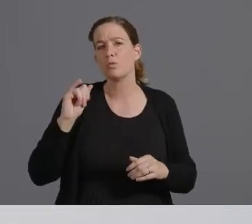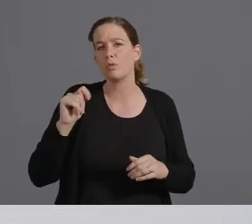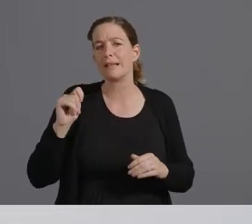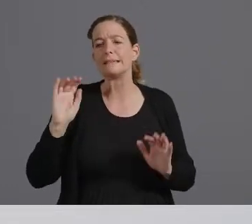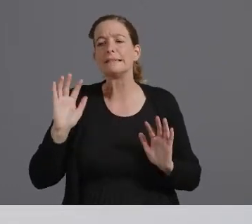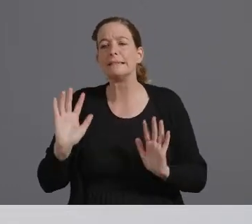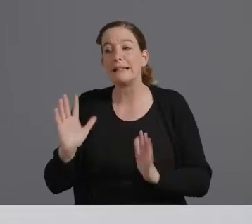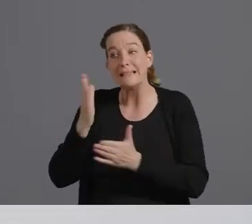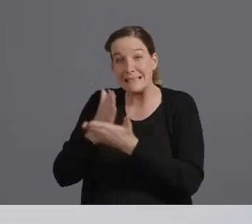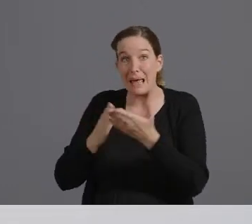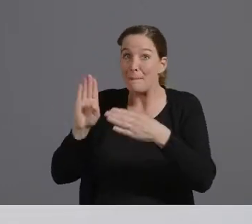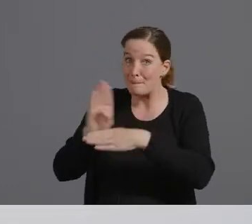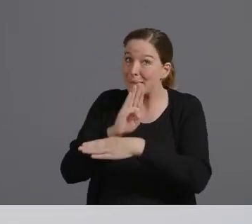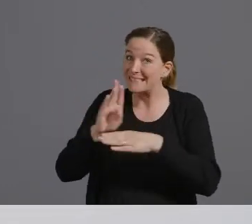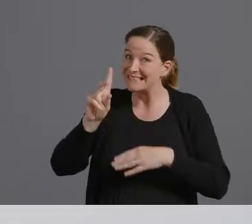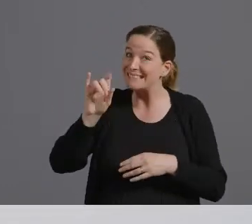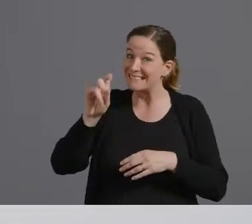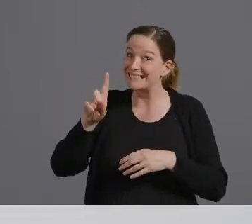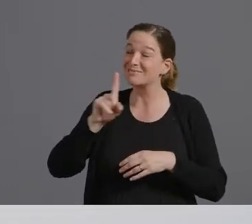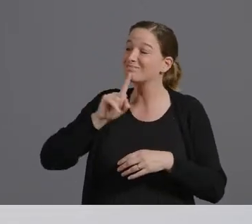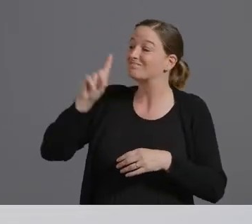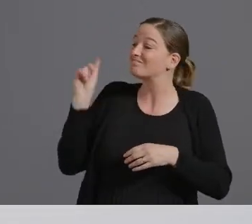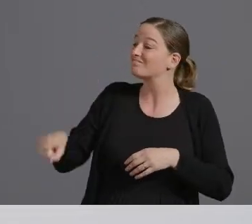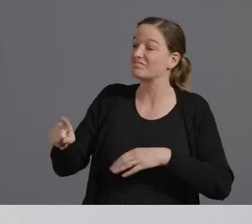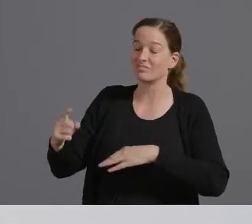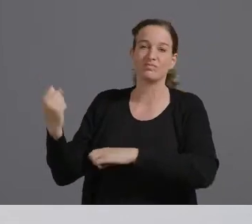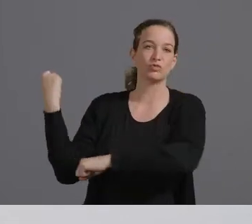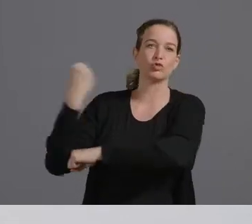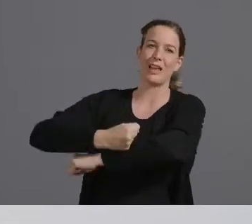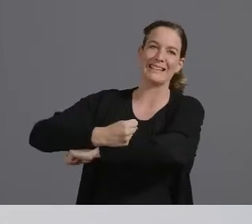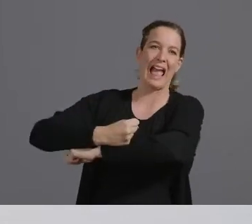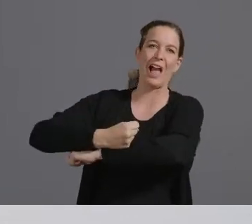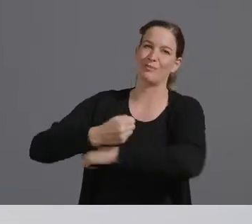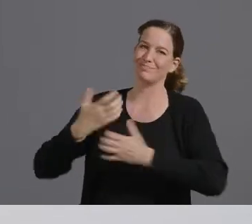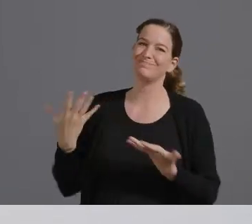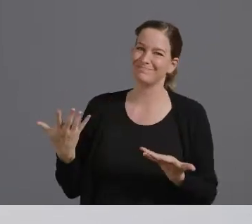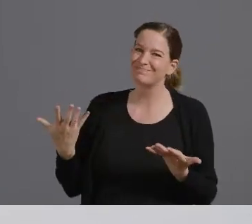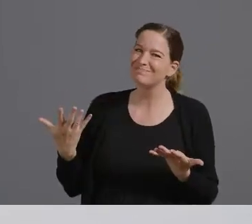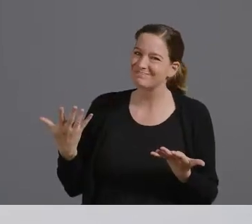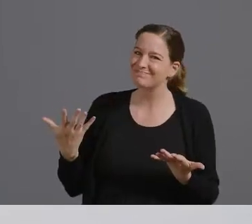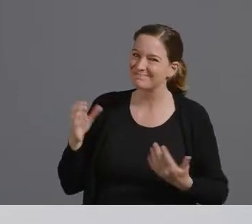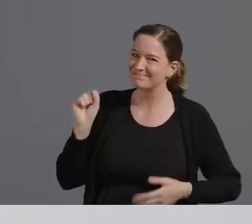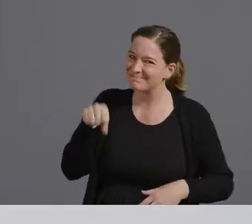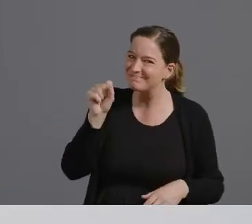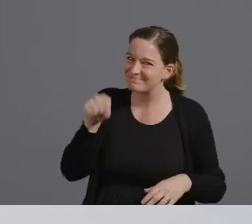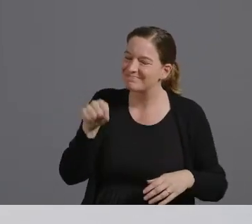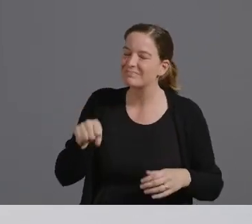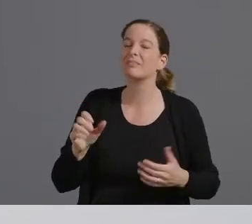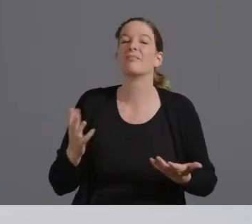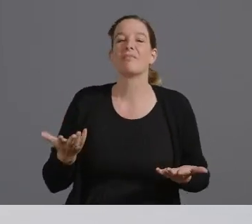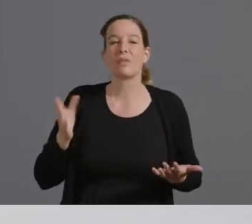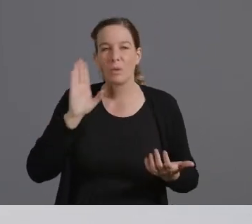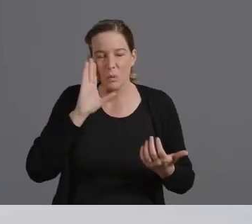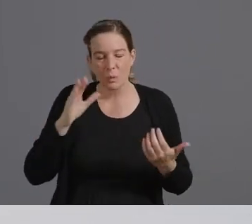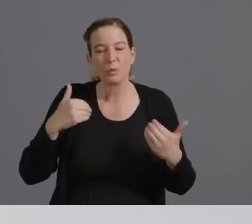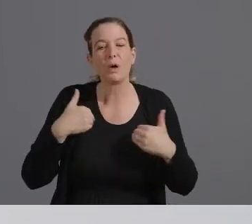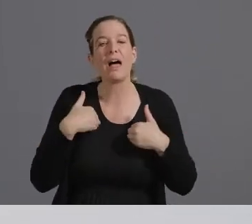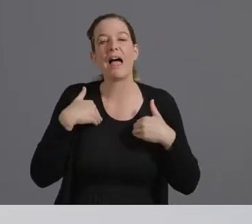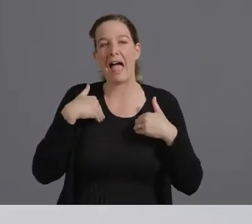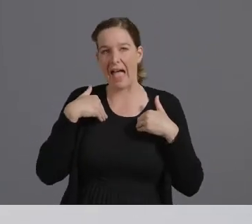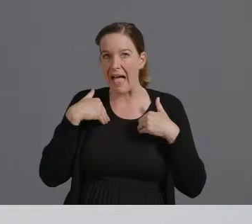disagree. And so we do go out. We still are going to have enforcement authority as well as our local